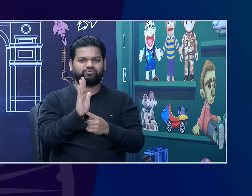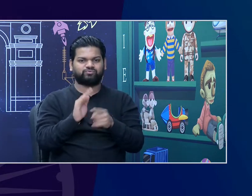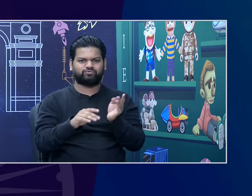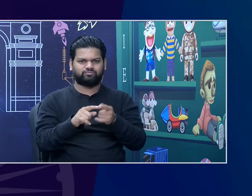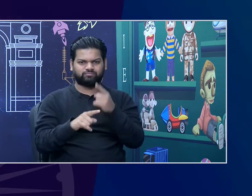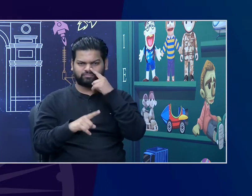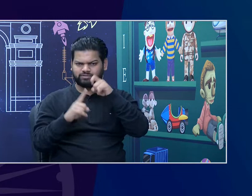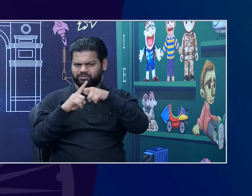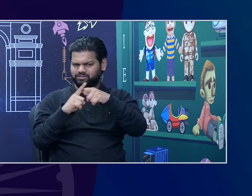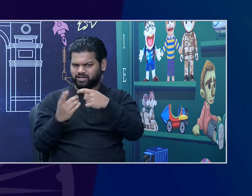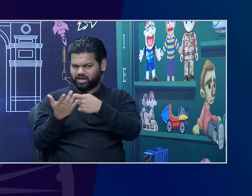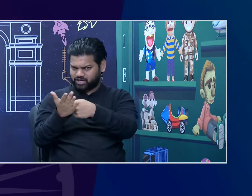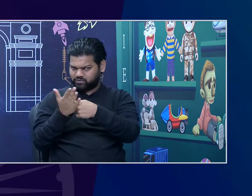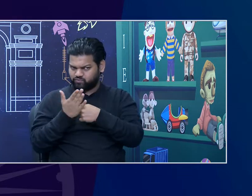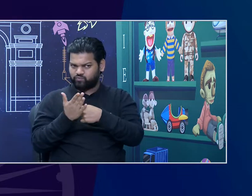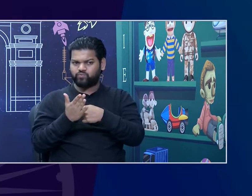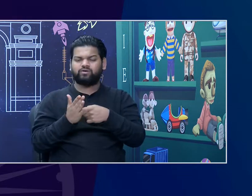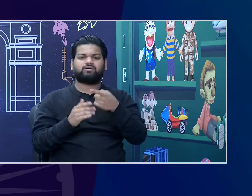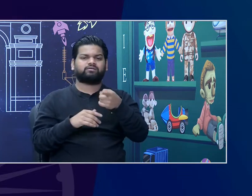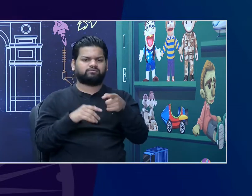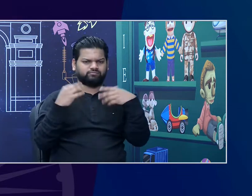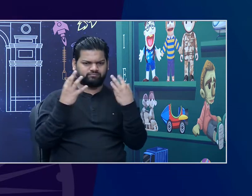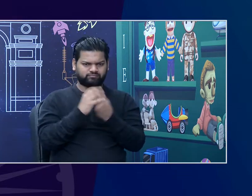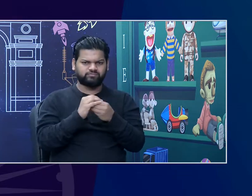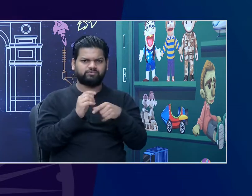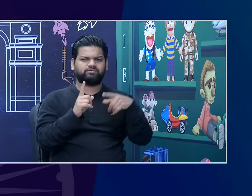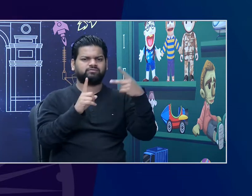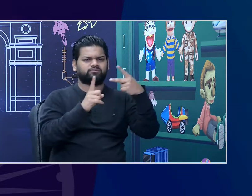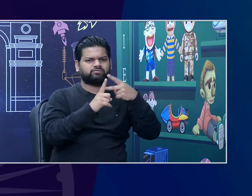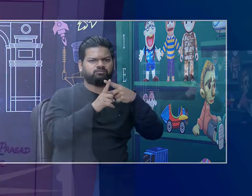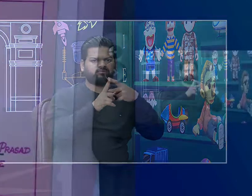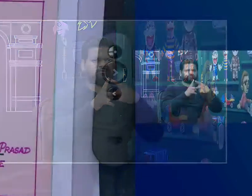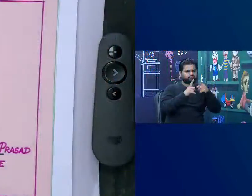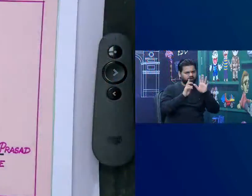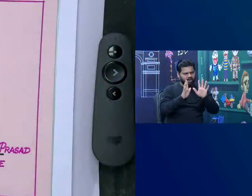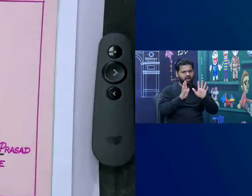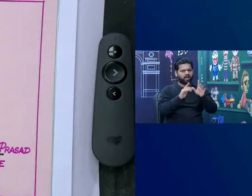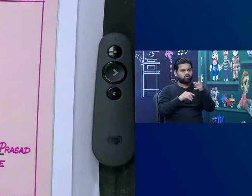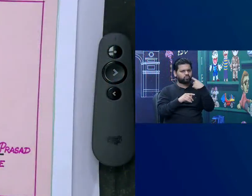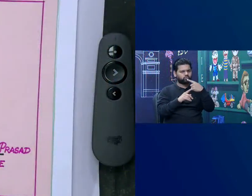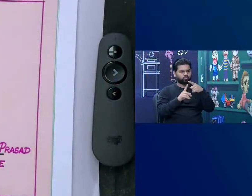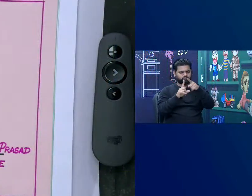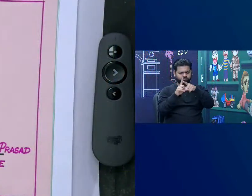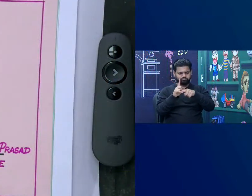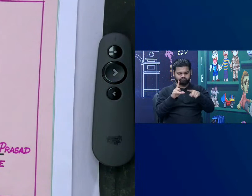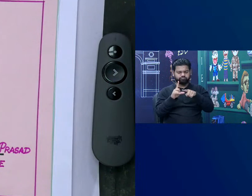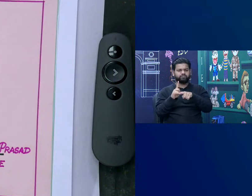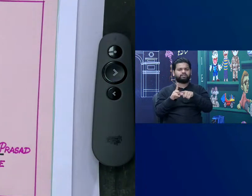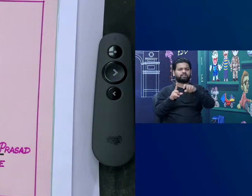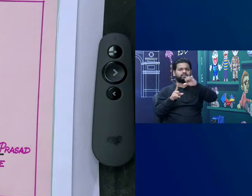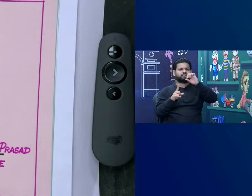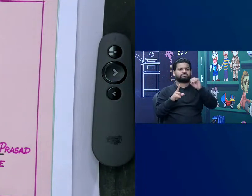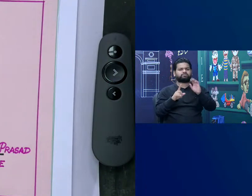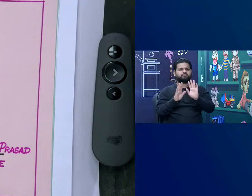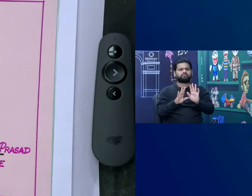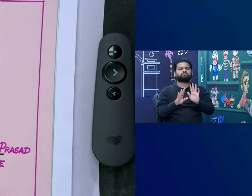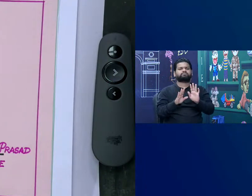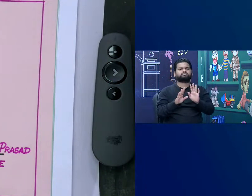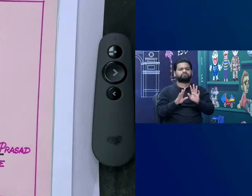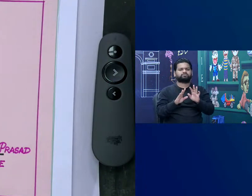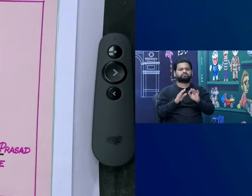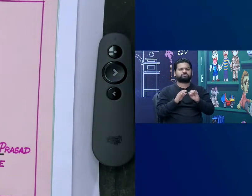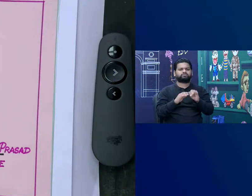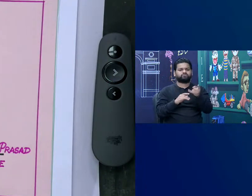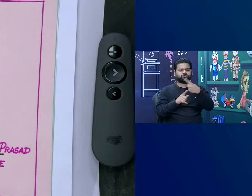requesting, we have a right angle triangle here, children. This is the angle theta. Okay, we have this symbol,